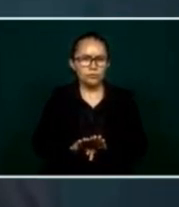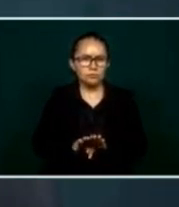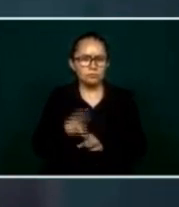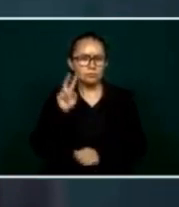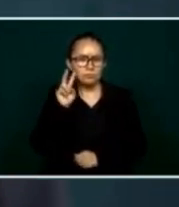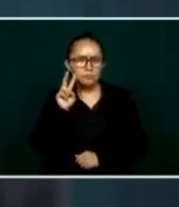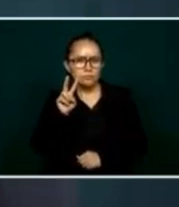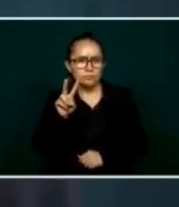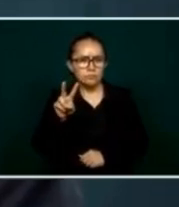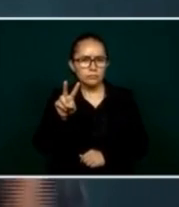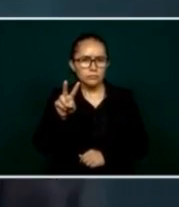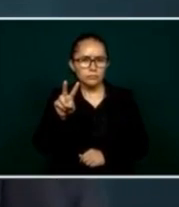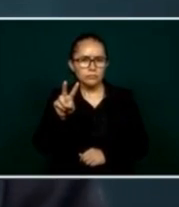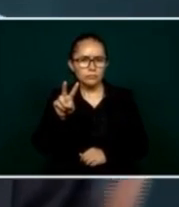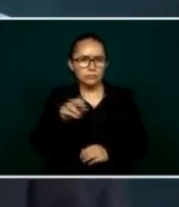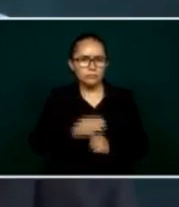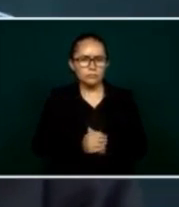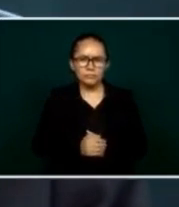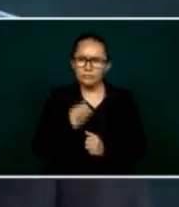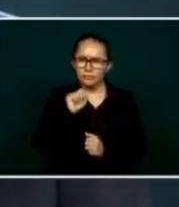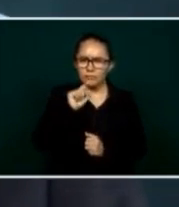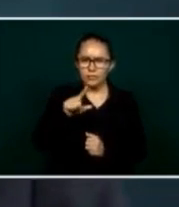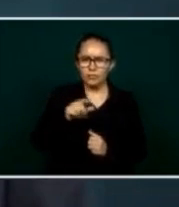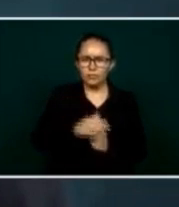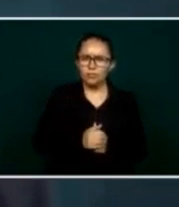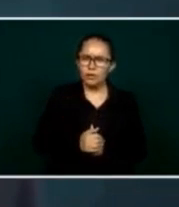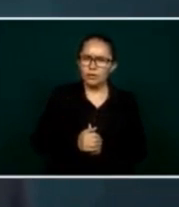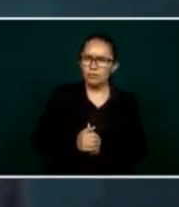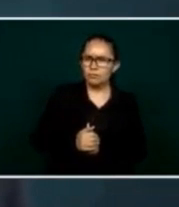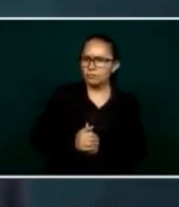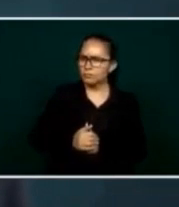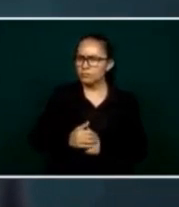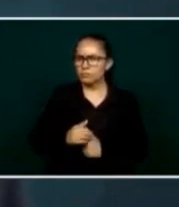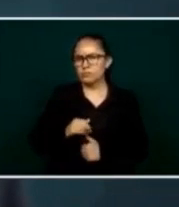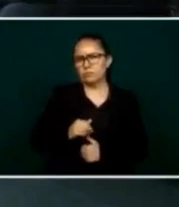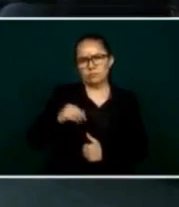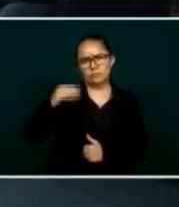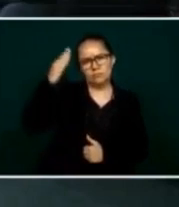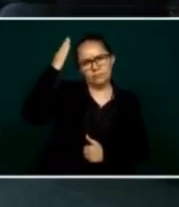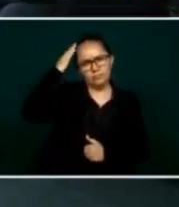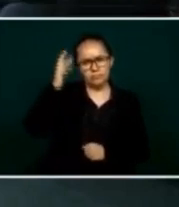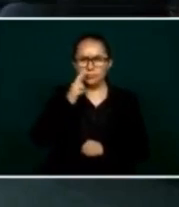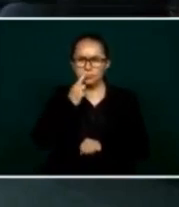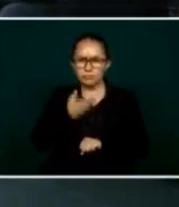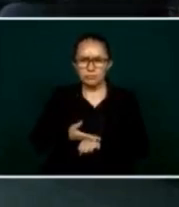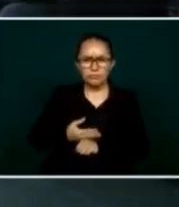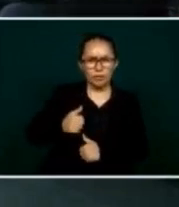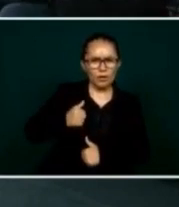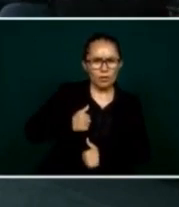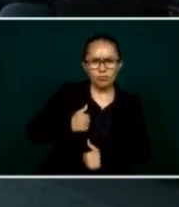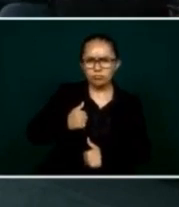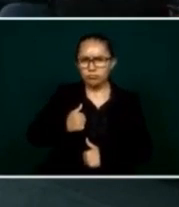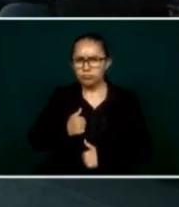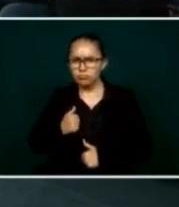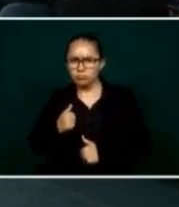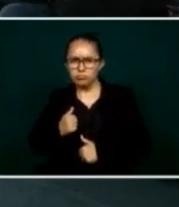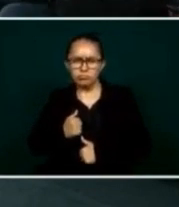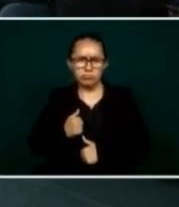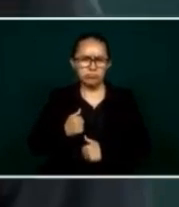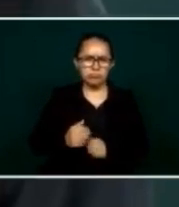As in the past, it was notorious that the authority itself was involved